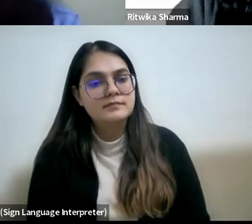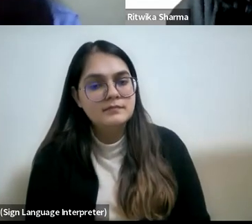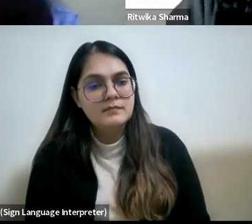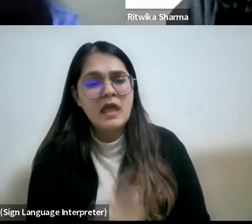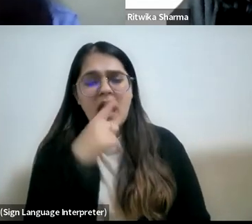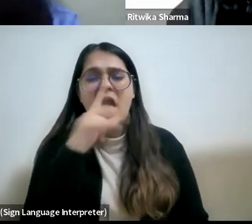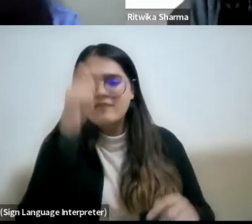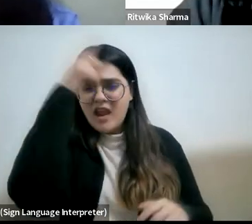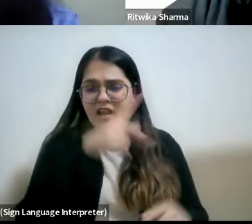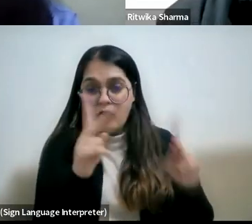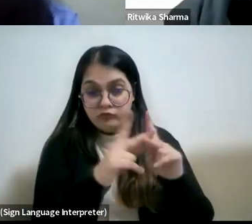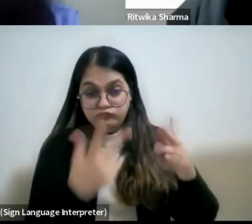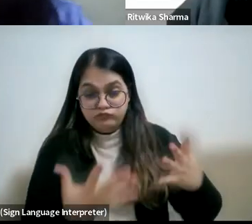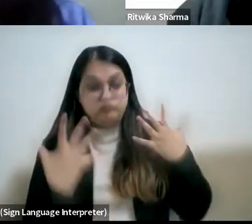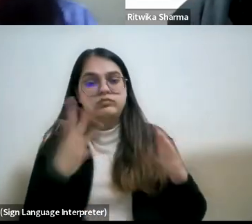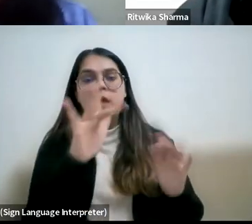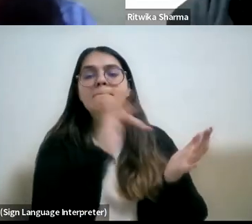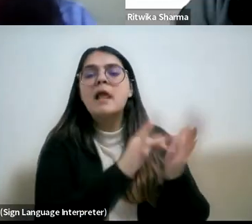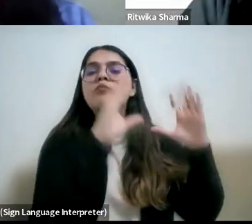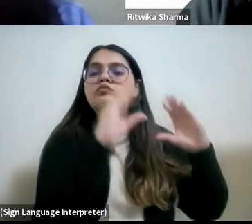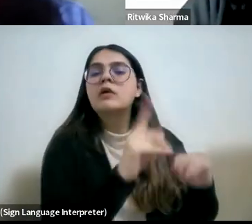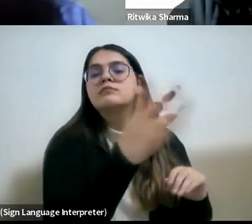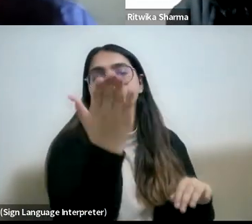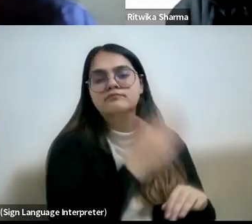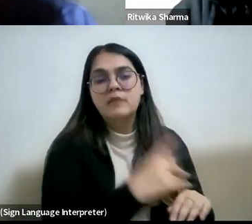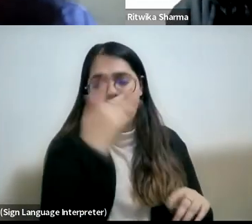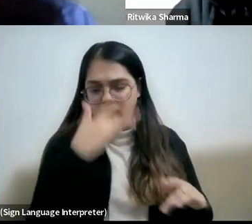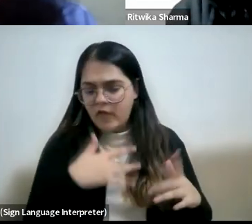interior parts of India, and how it plays out.